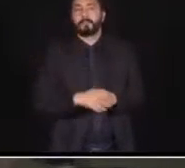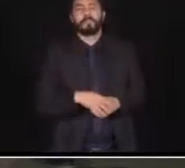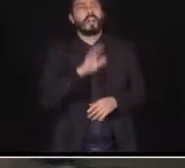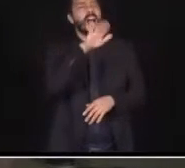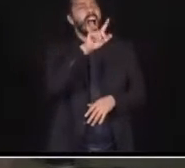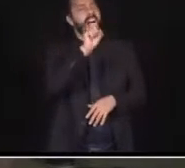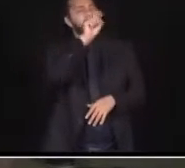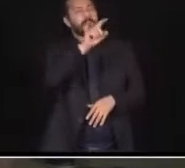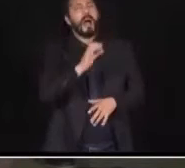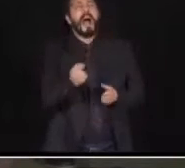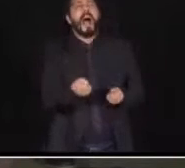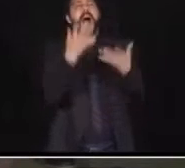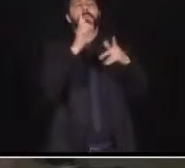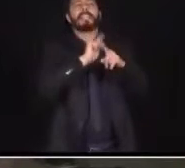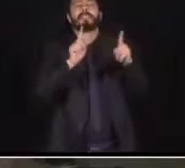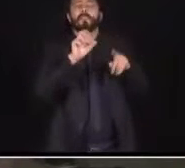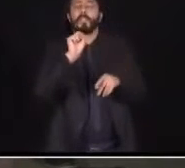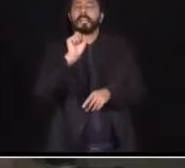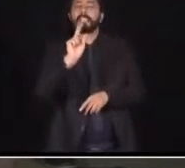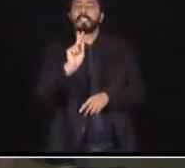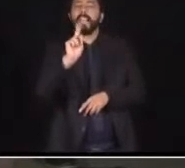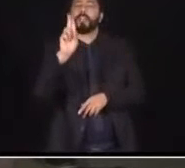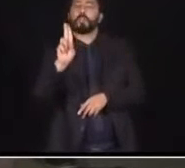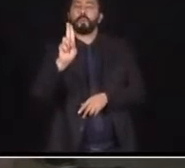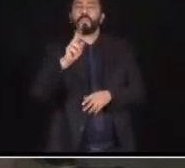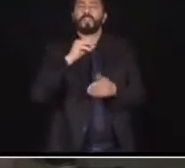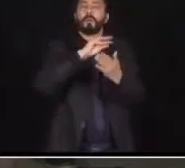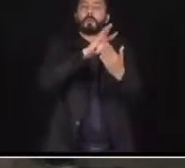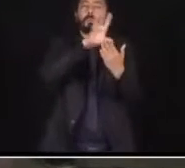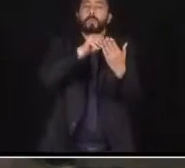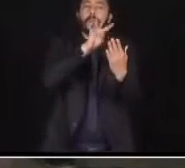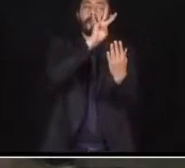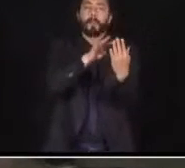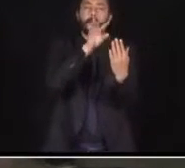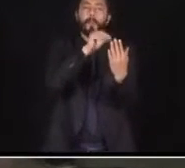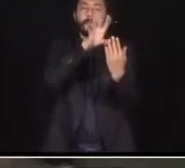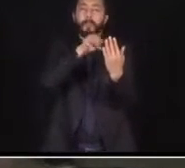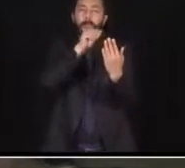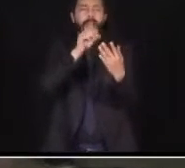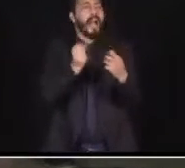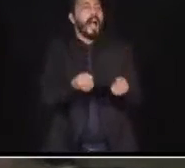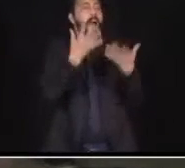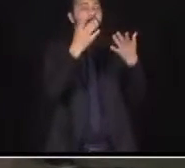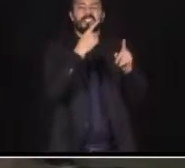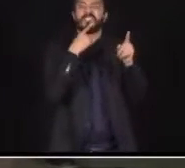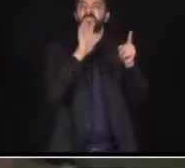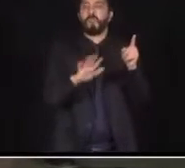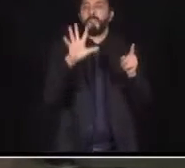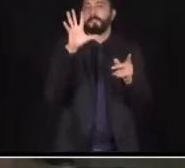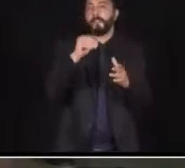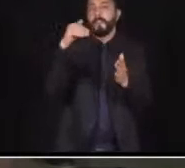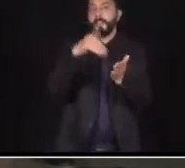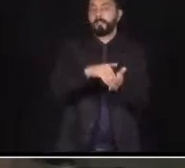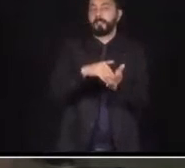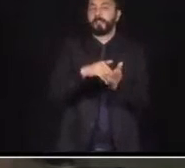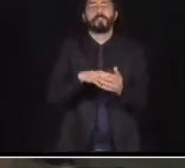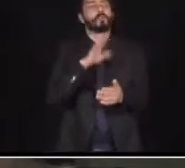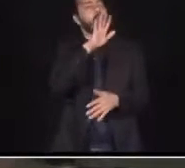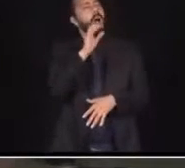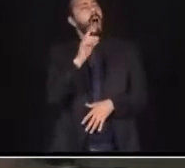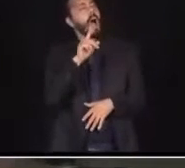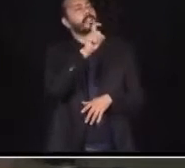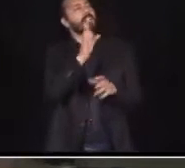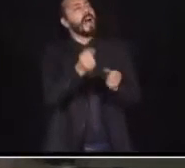many items, in other words, do you have? And I think it was 50,000. I said, how many purchasing officers do you have? And he